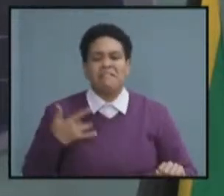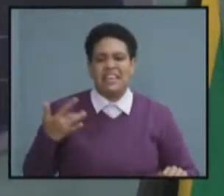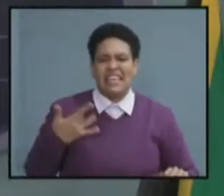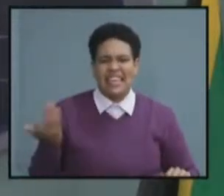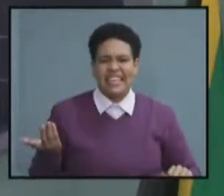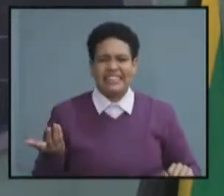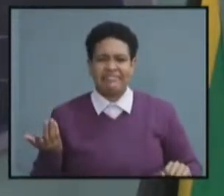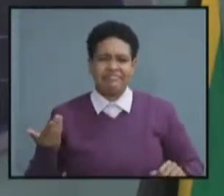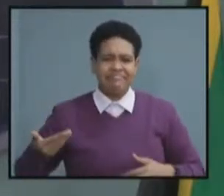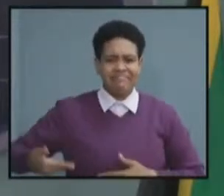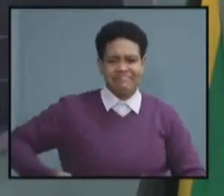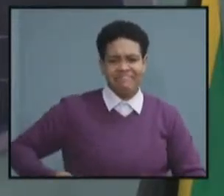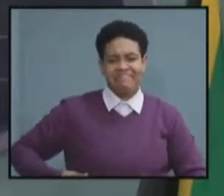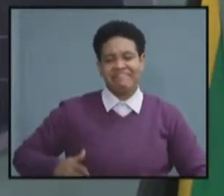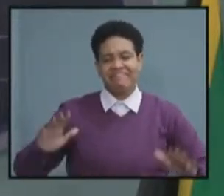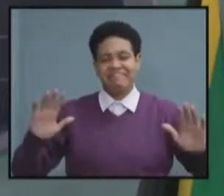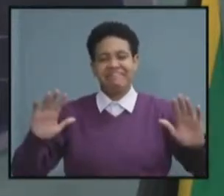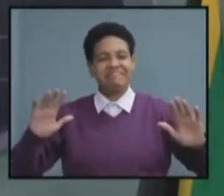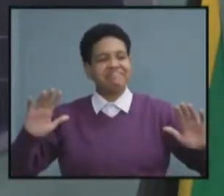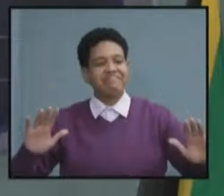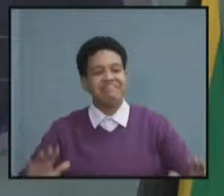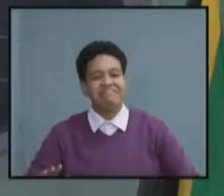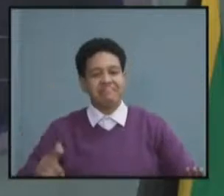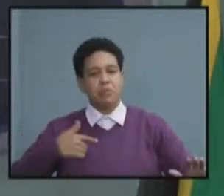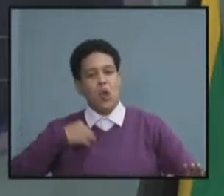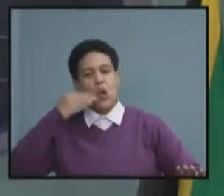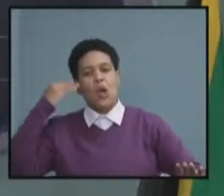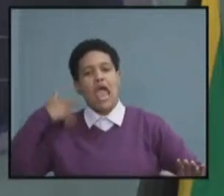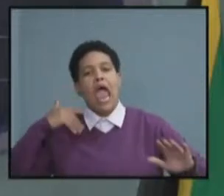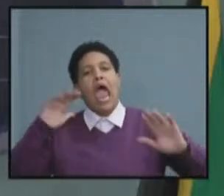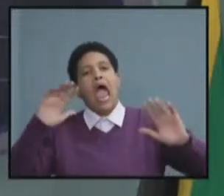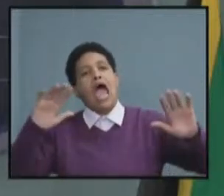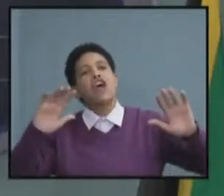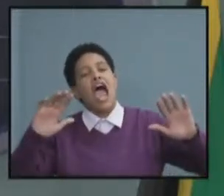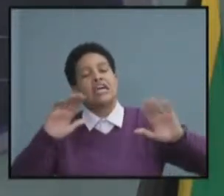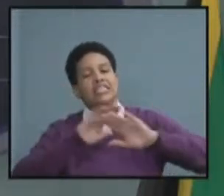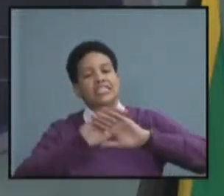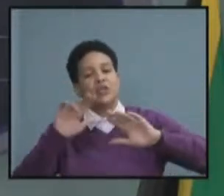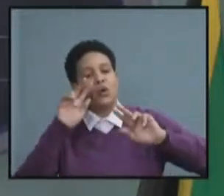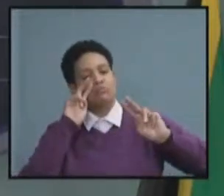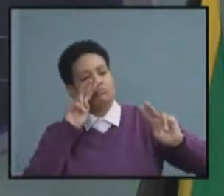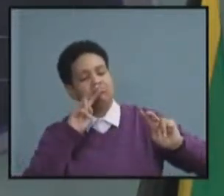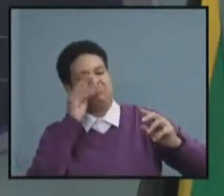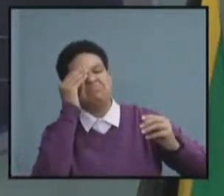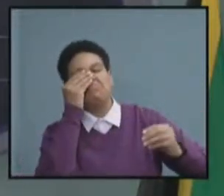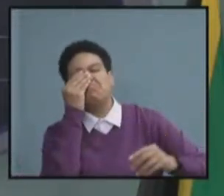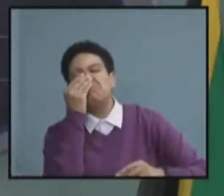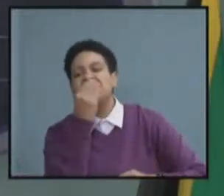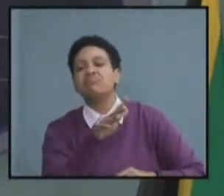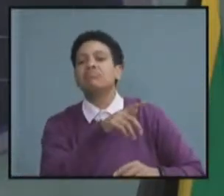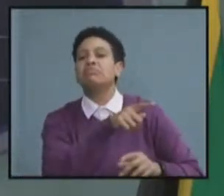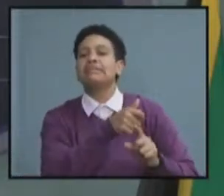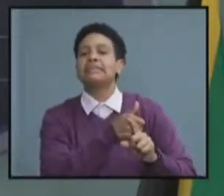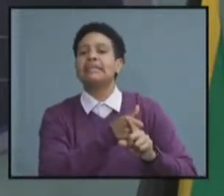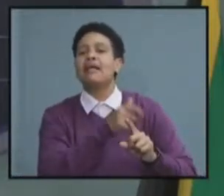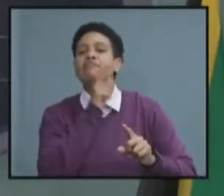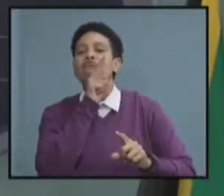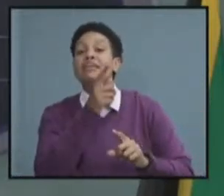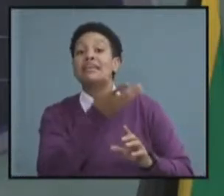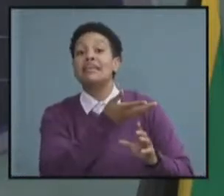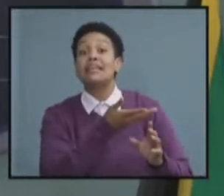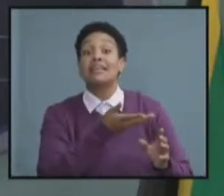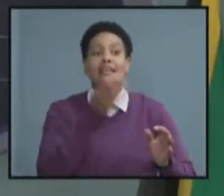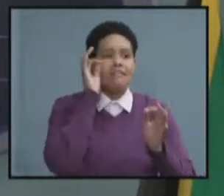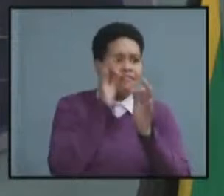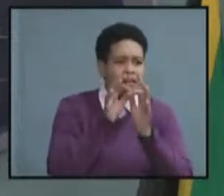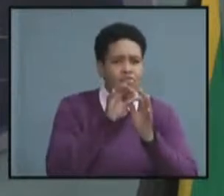a sense of relaxation coming home and do not observe with the faithfulness that